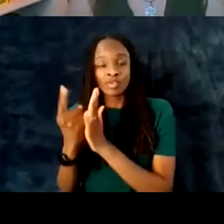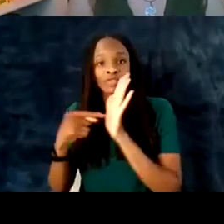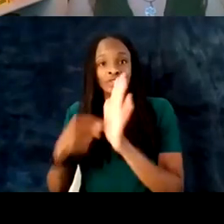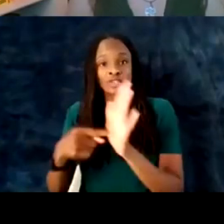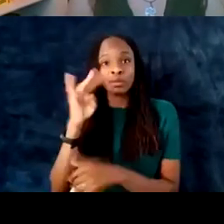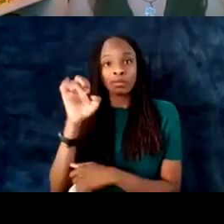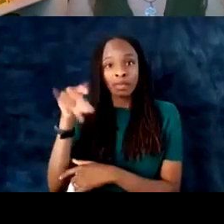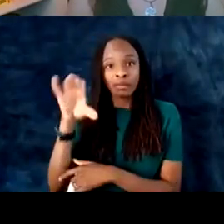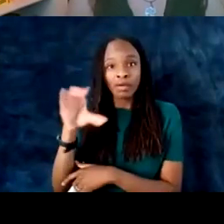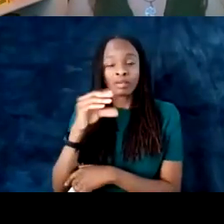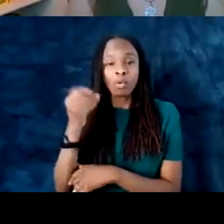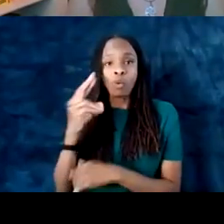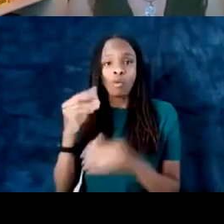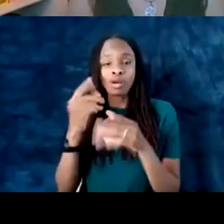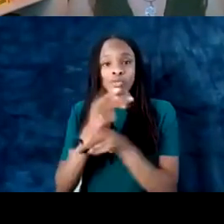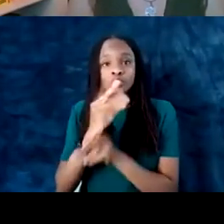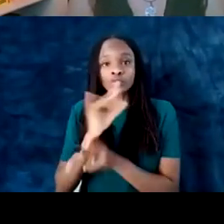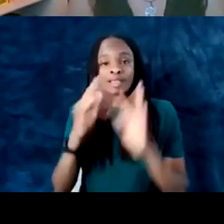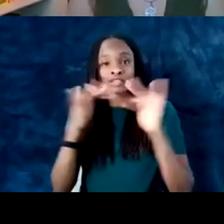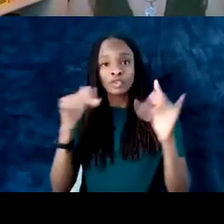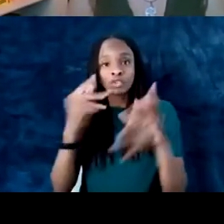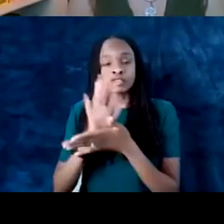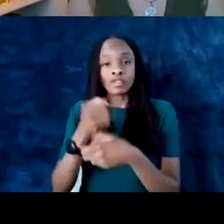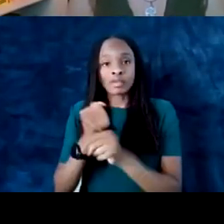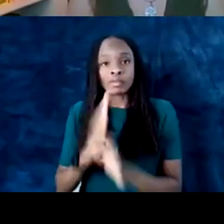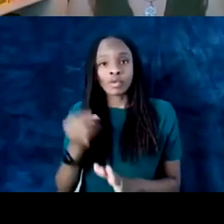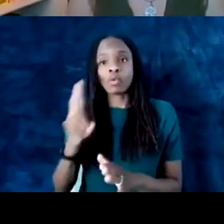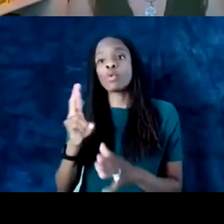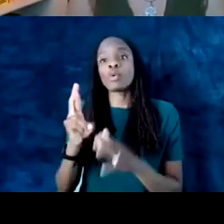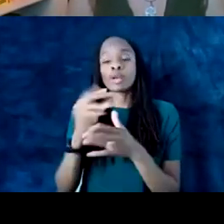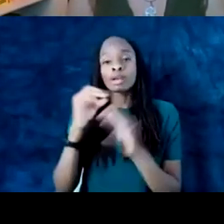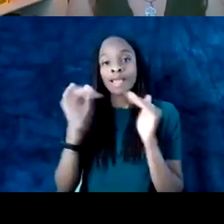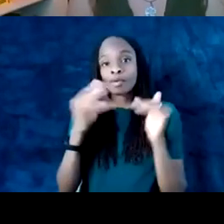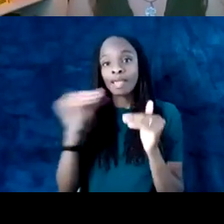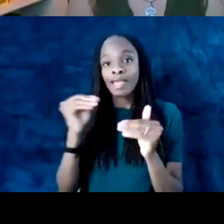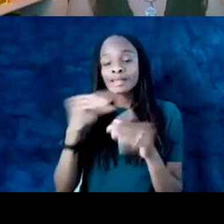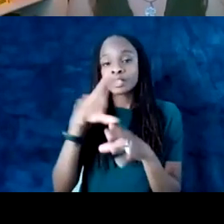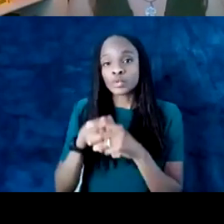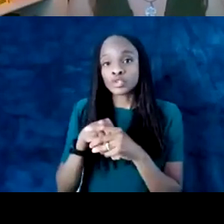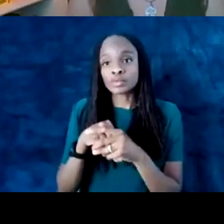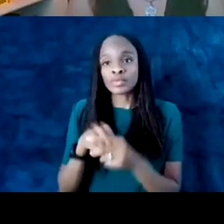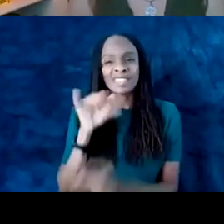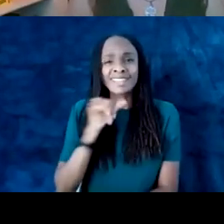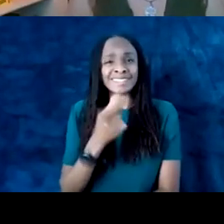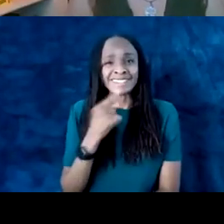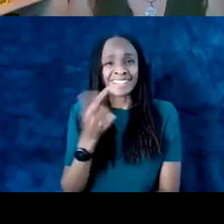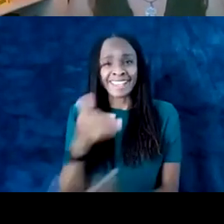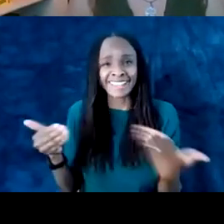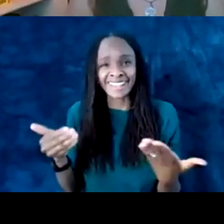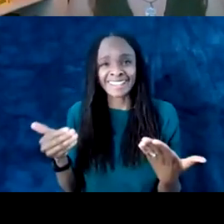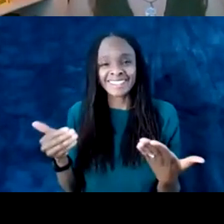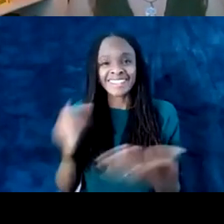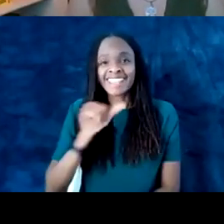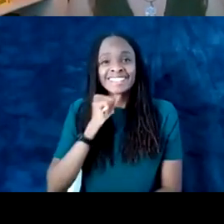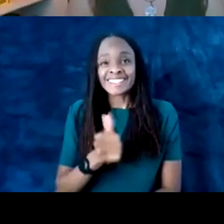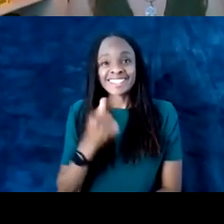by diverse filmmakers or covered topics related to diversity, equity, and inclusion. That doesn't say a thing. That does not